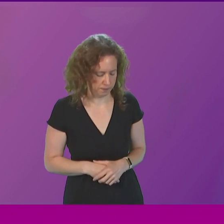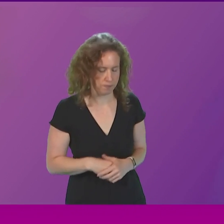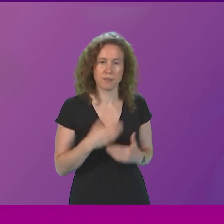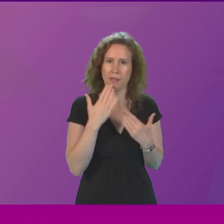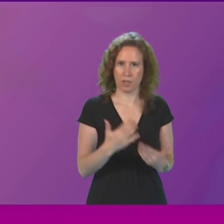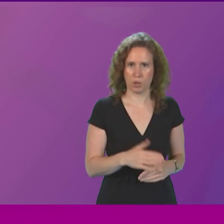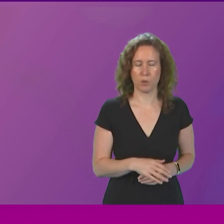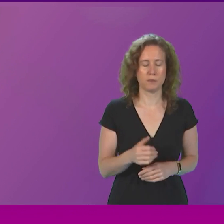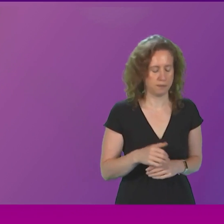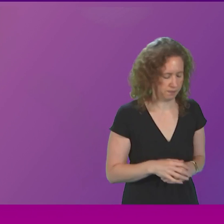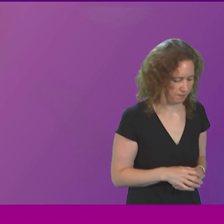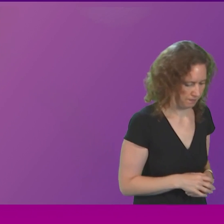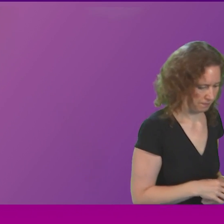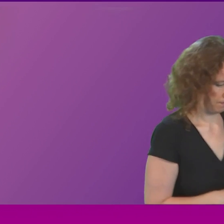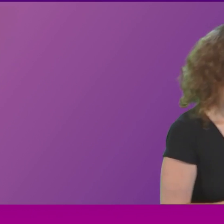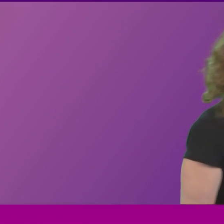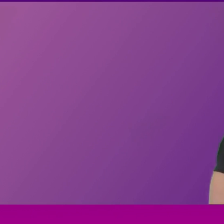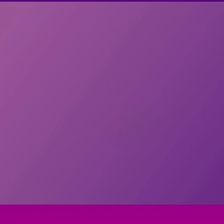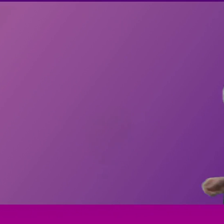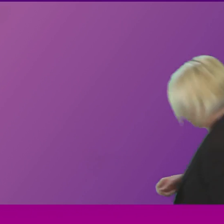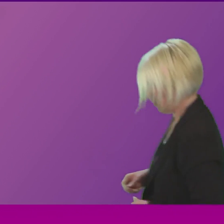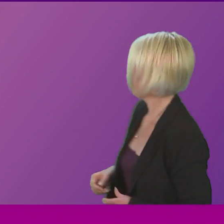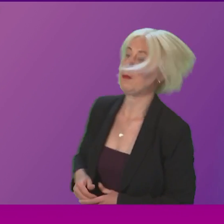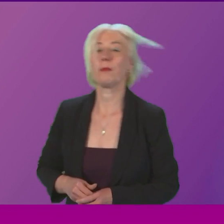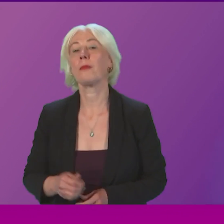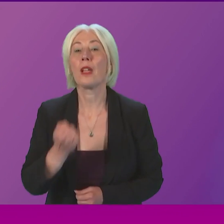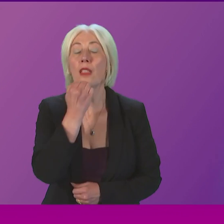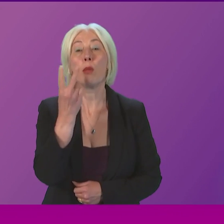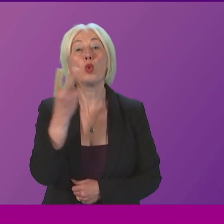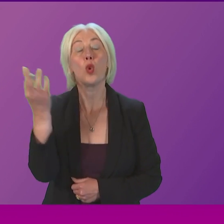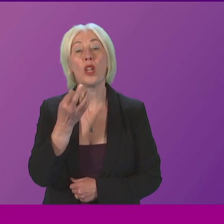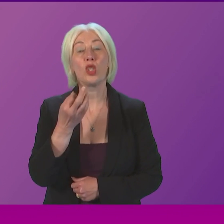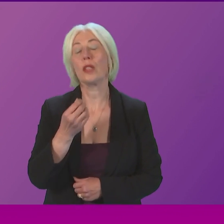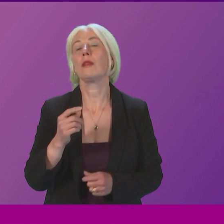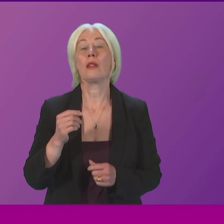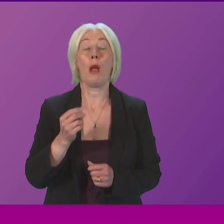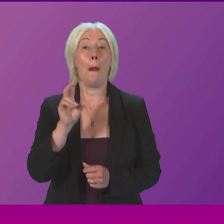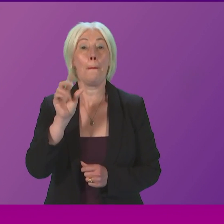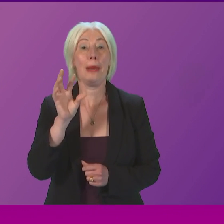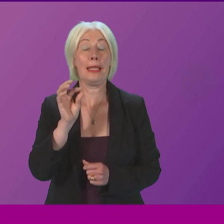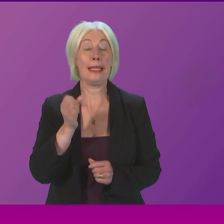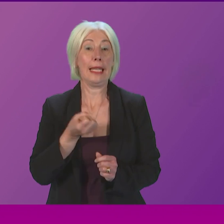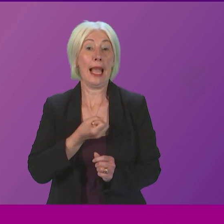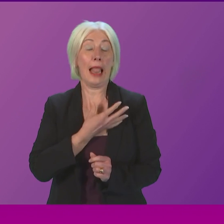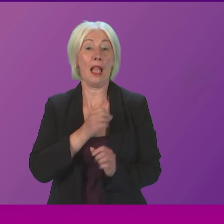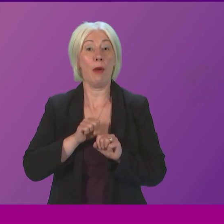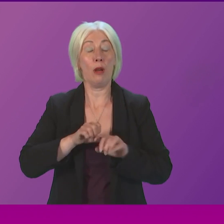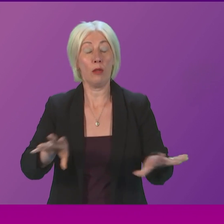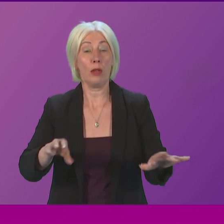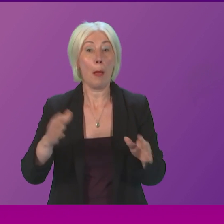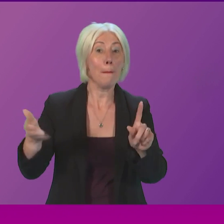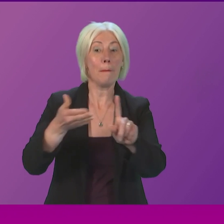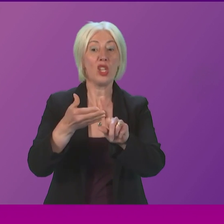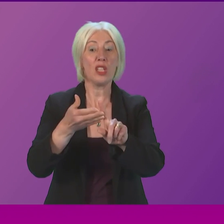Thank you. Question number two, Anna Sarwar. On Monday, Labour launched our mission to make Scotland and the UK